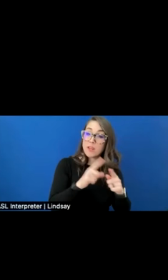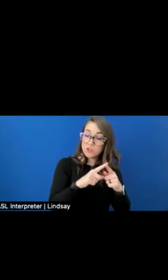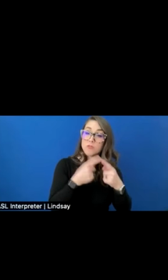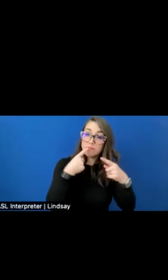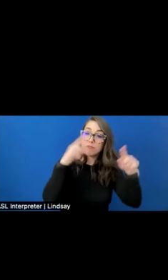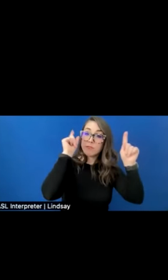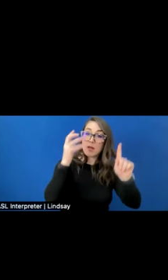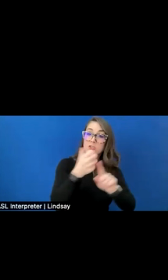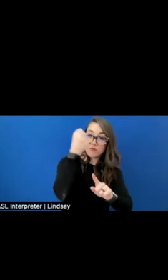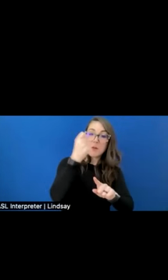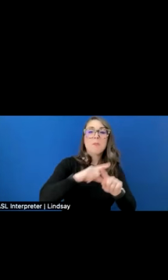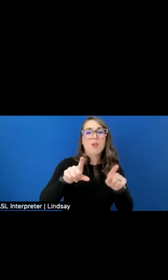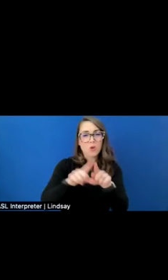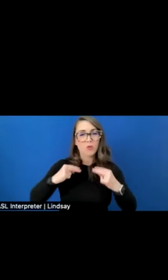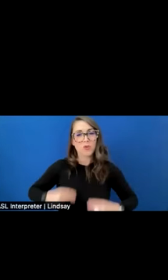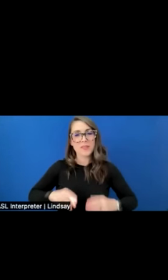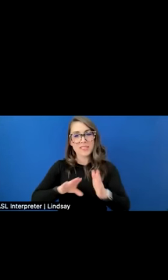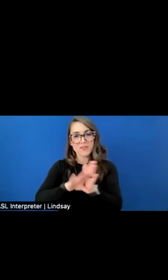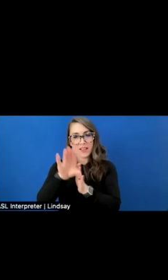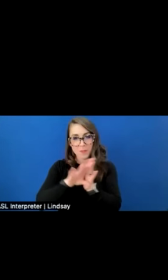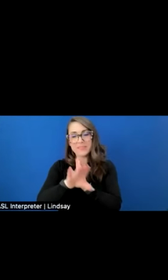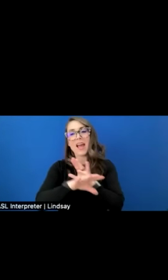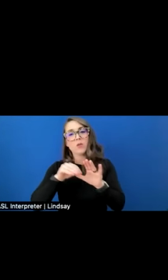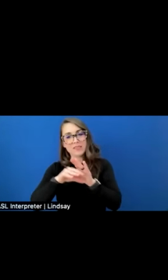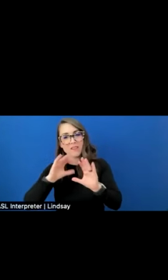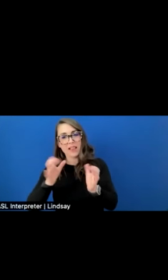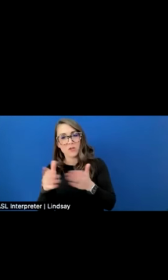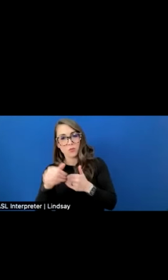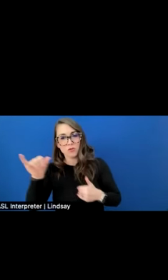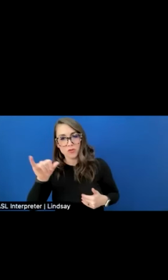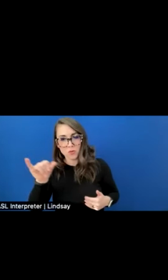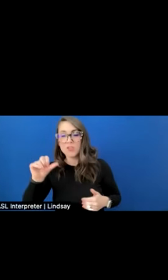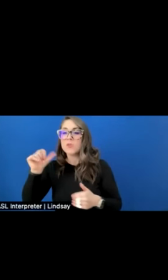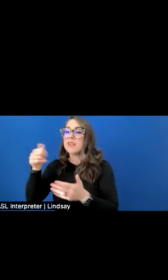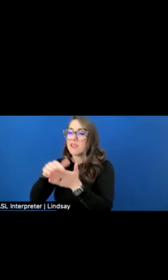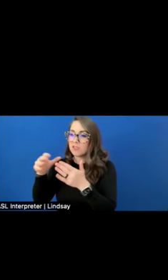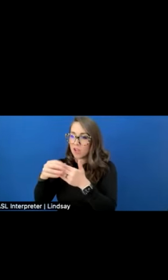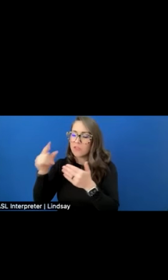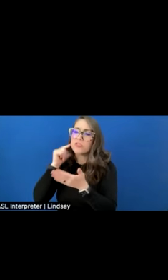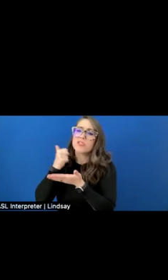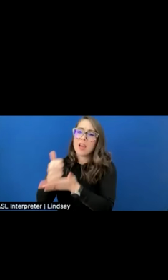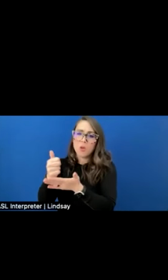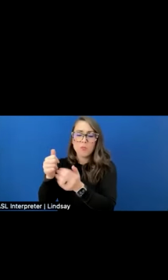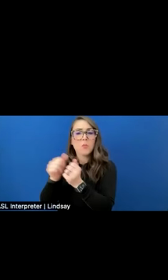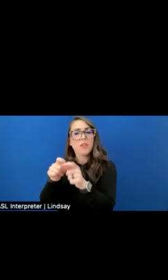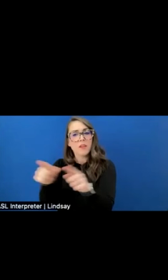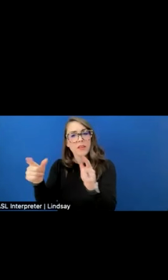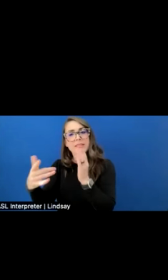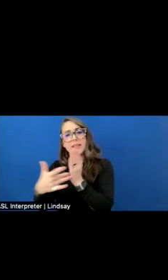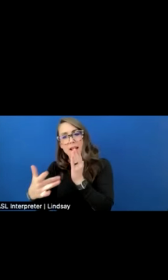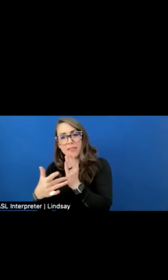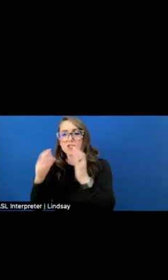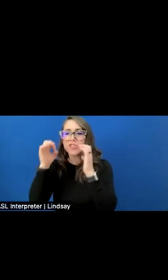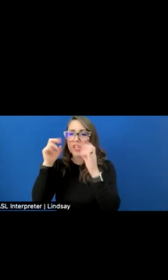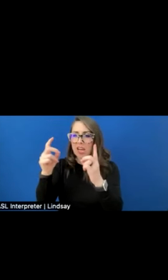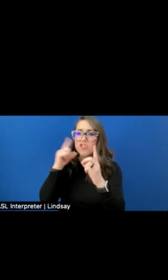classroom. In 4 years, the program has provided $8,000 to fund projects like technology education for Indigenous youth, an environmental after-school program, and multiple projects